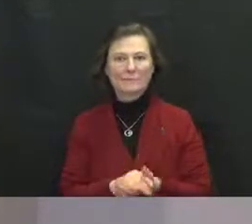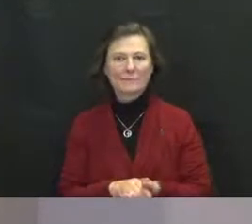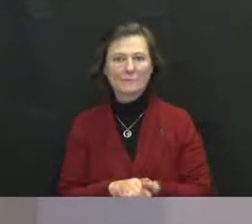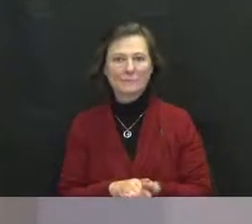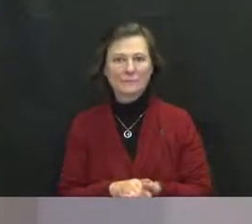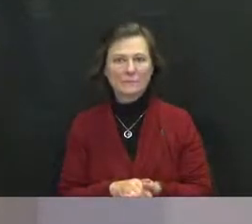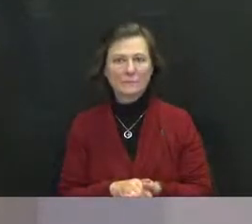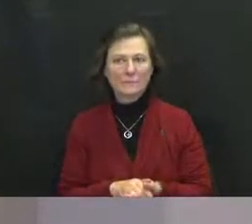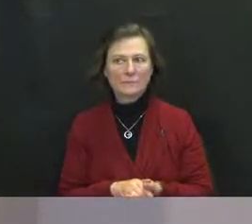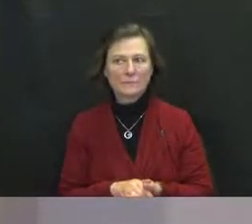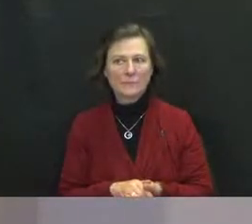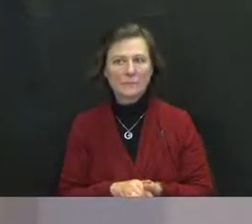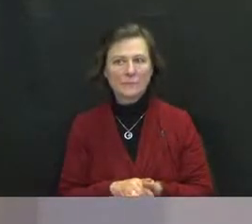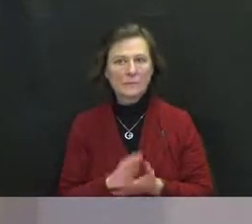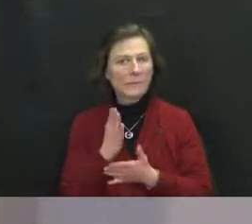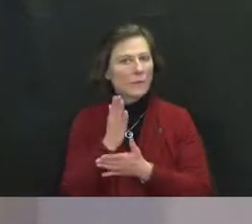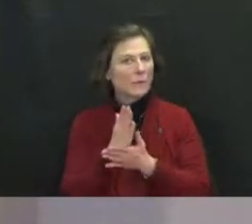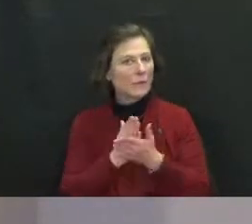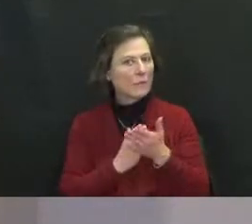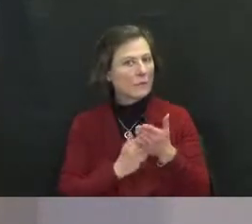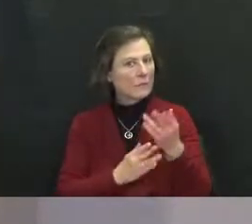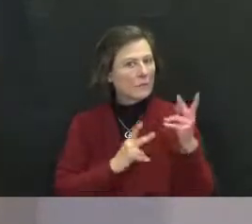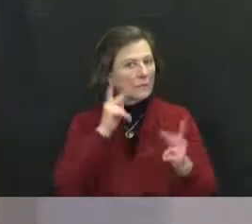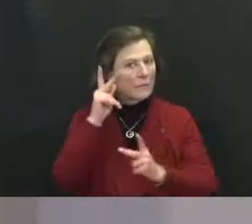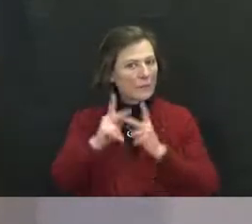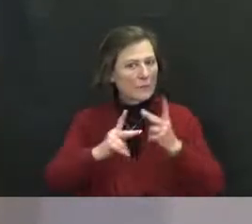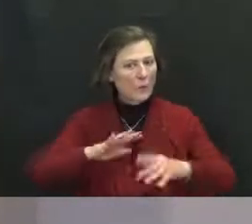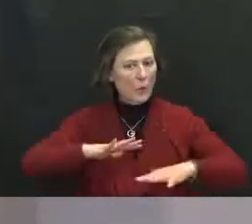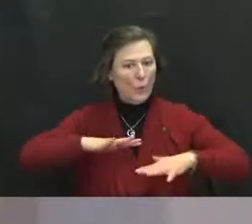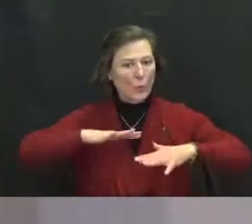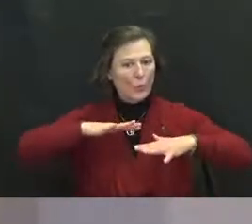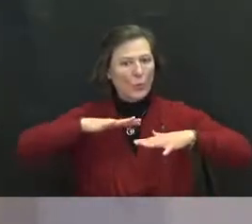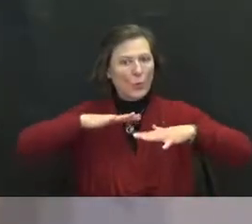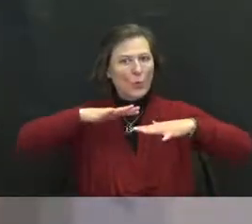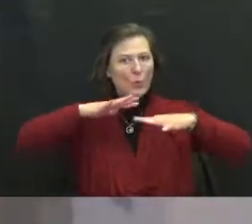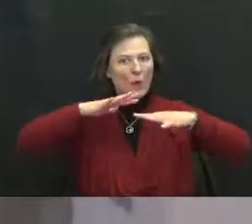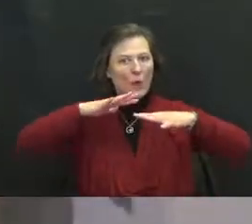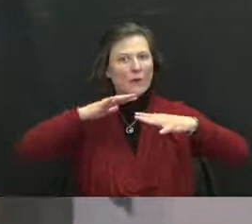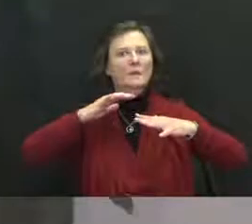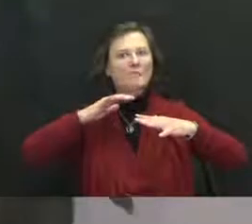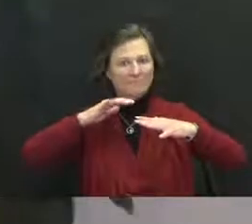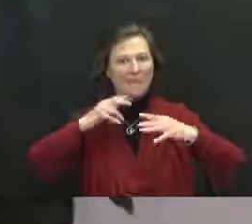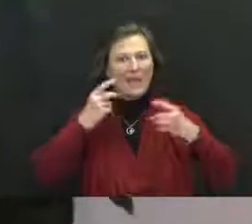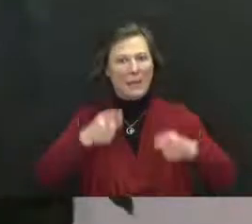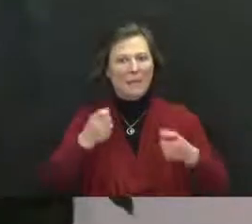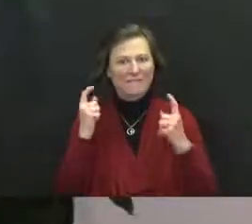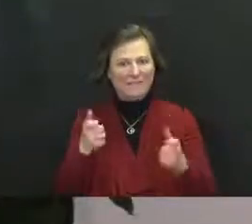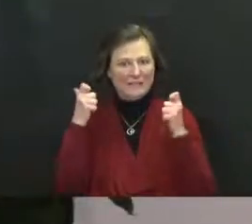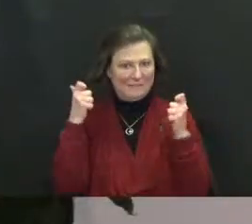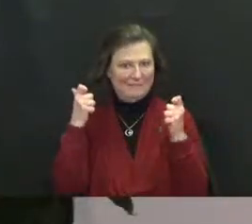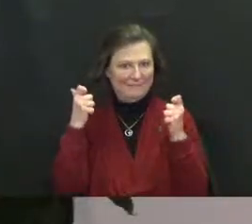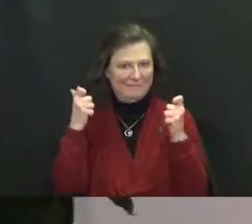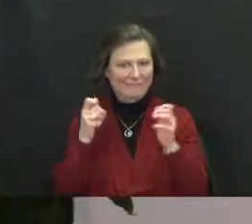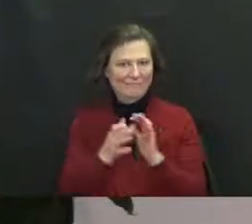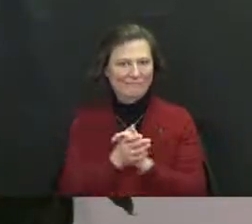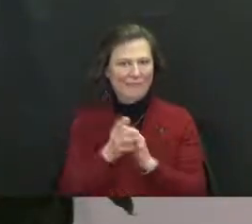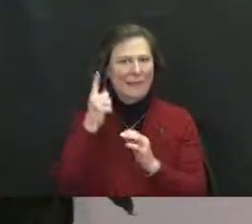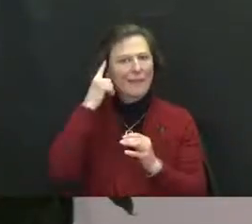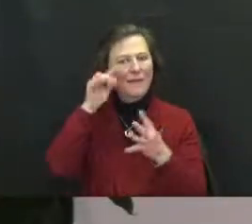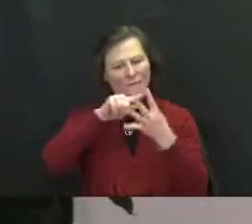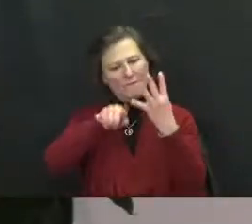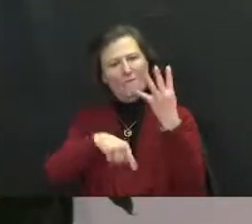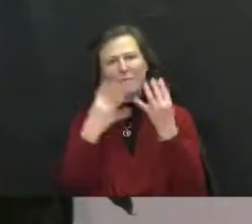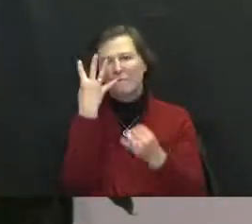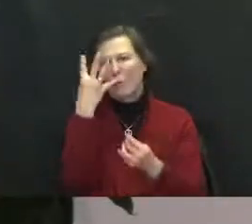For some people, the arousal is met very quickly. It makes me think of The Four Friends